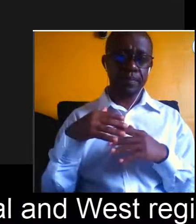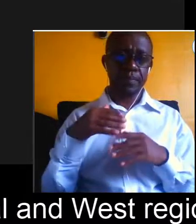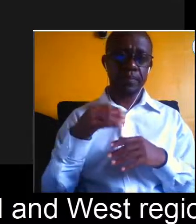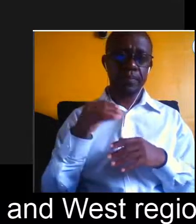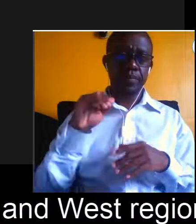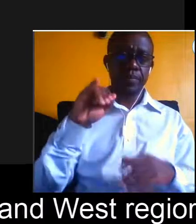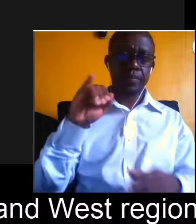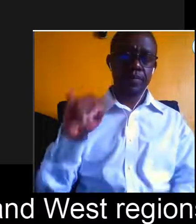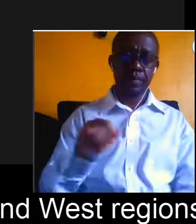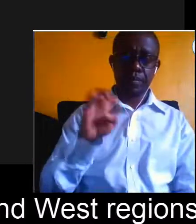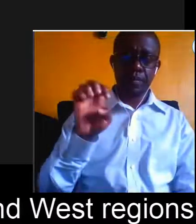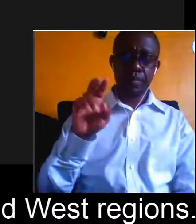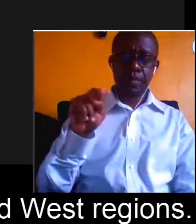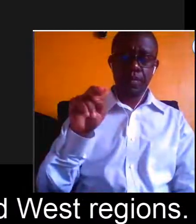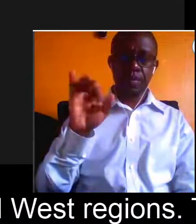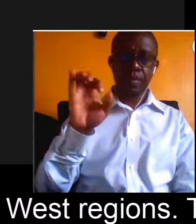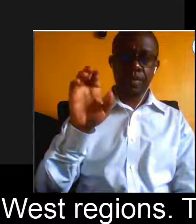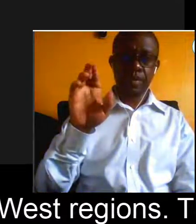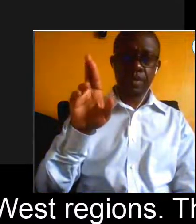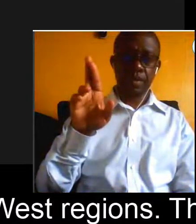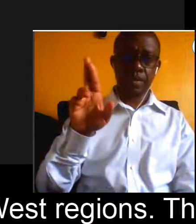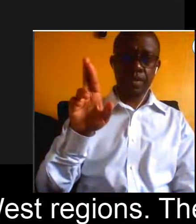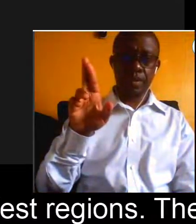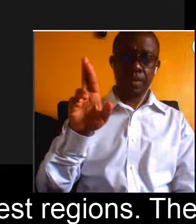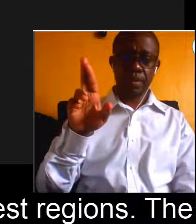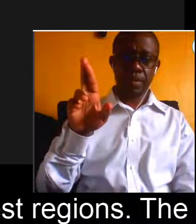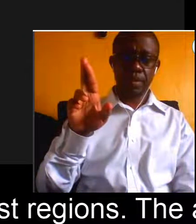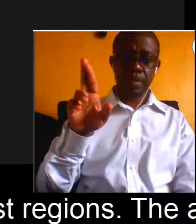excuse me, Jennifer. Do you